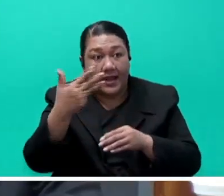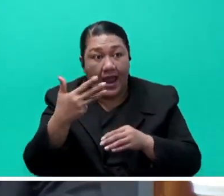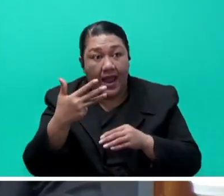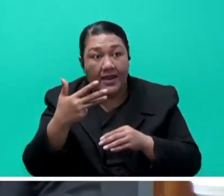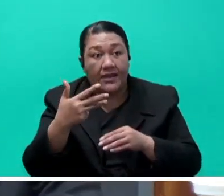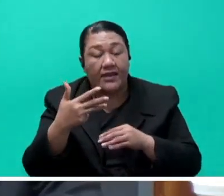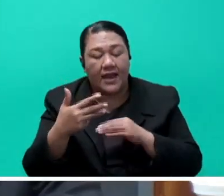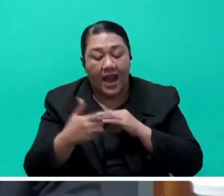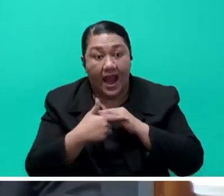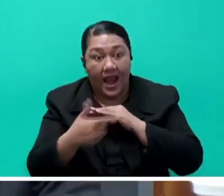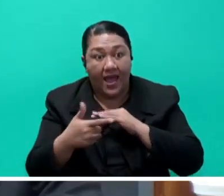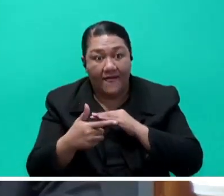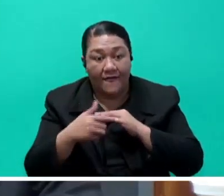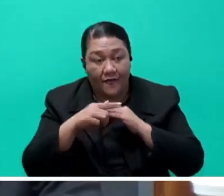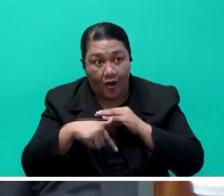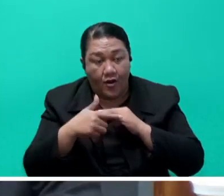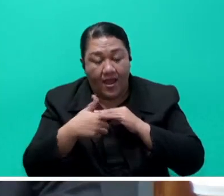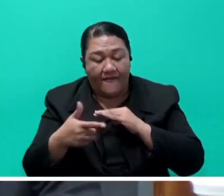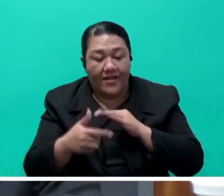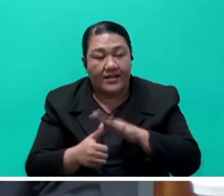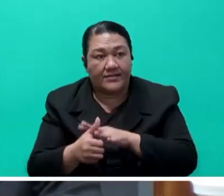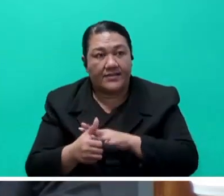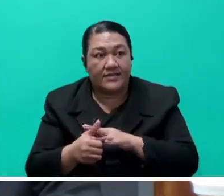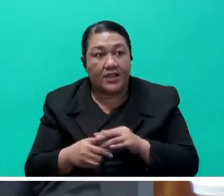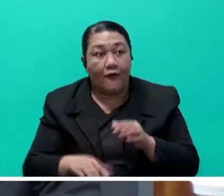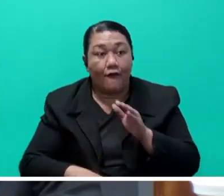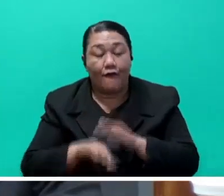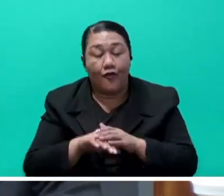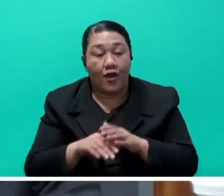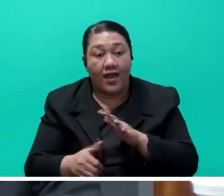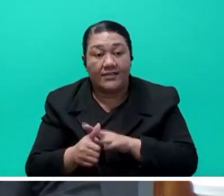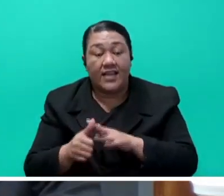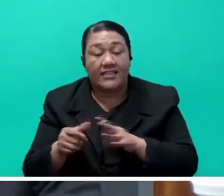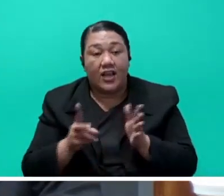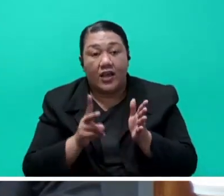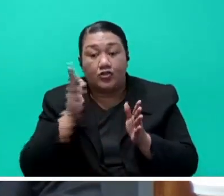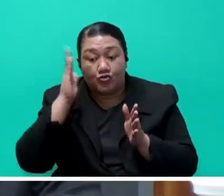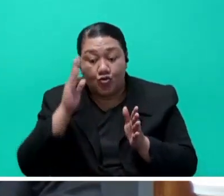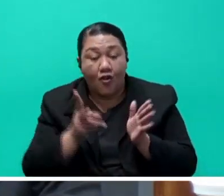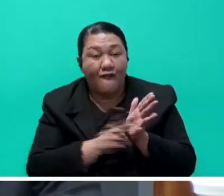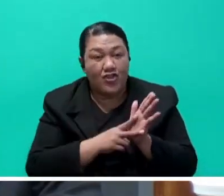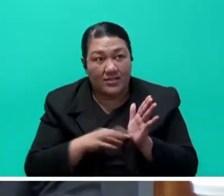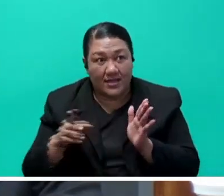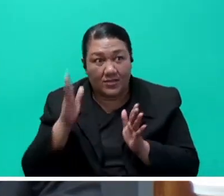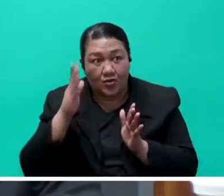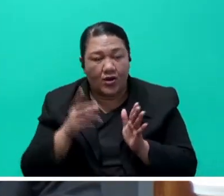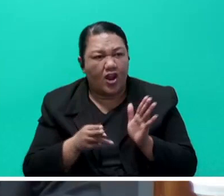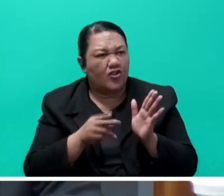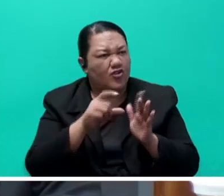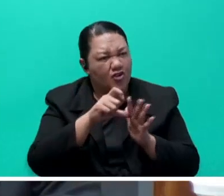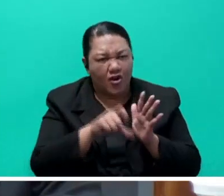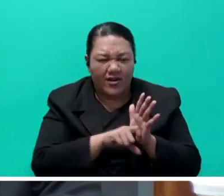crossings. Hence, road is fully accessible for Vunisei School, Rabualu Village, Rabualu District